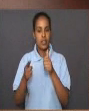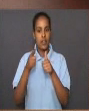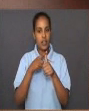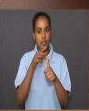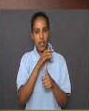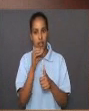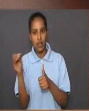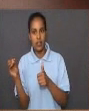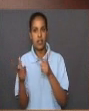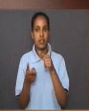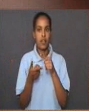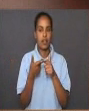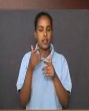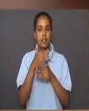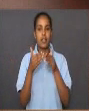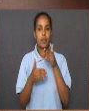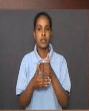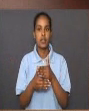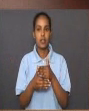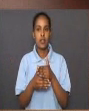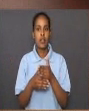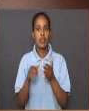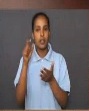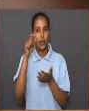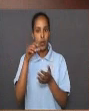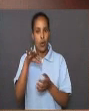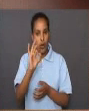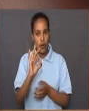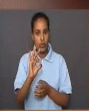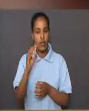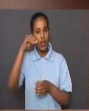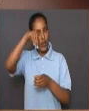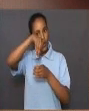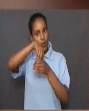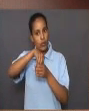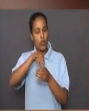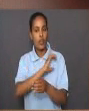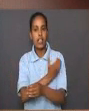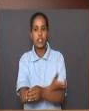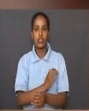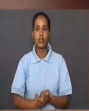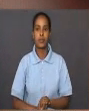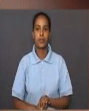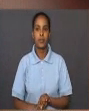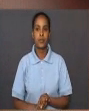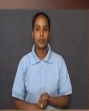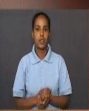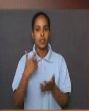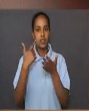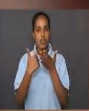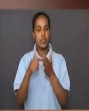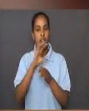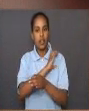first and the second step require an input of energy.